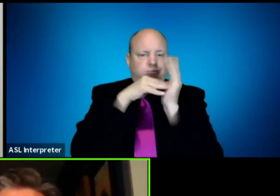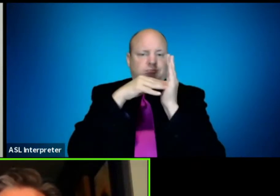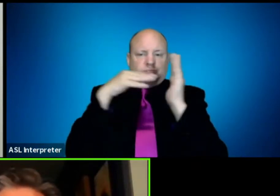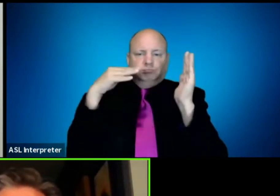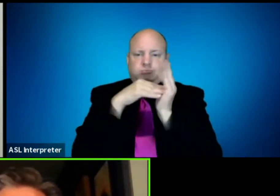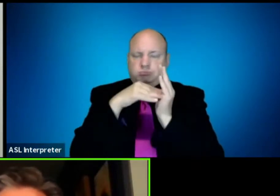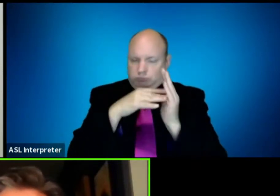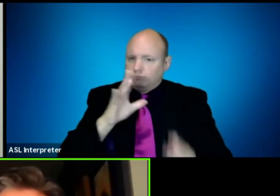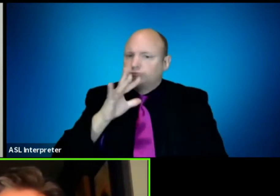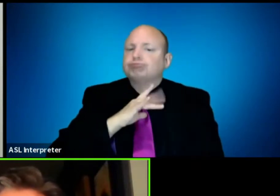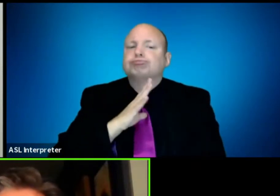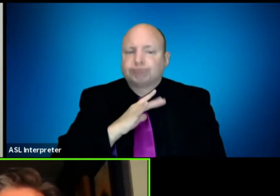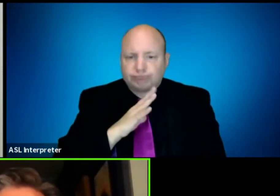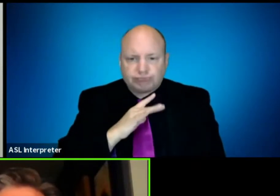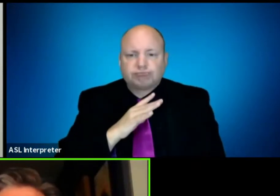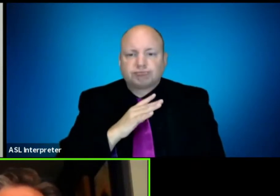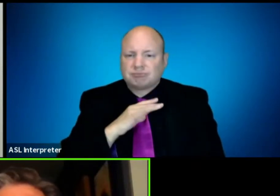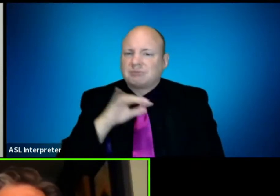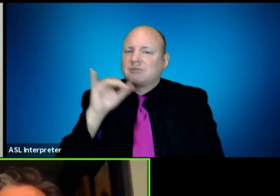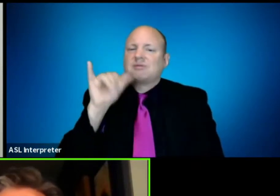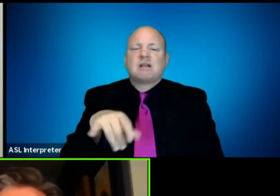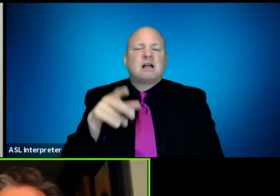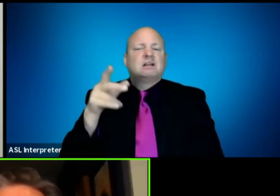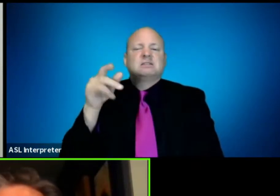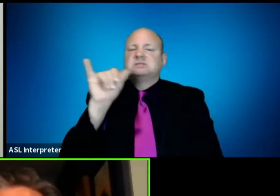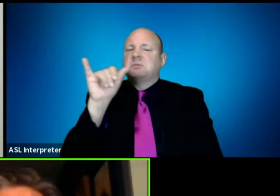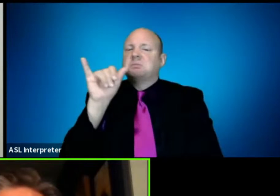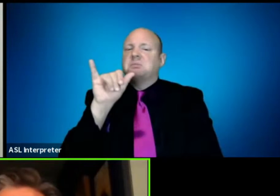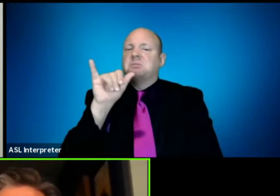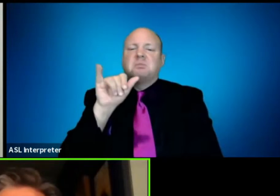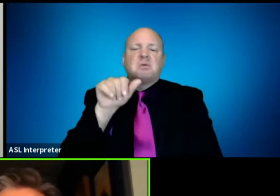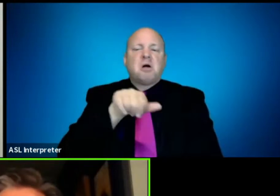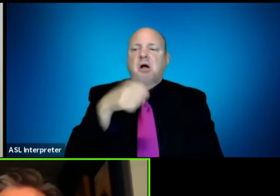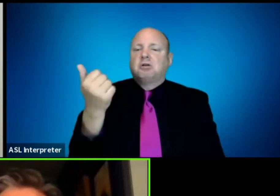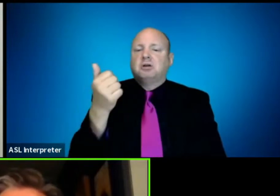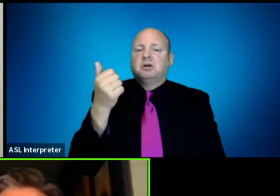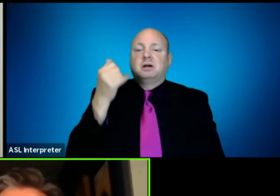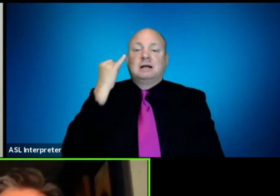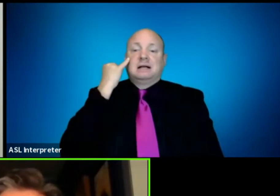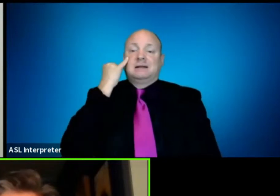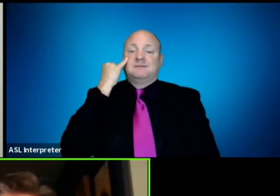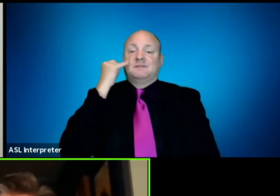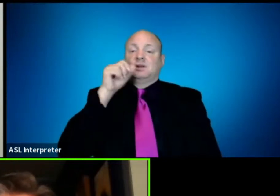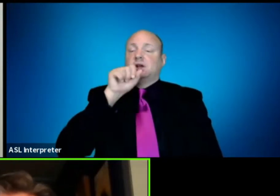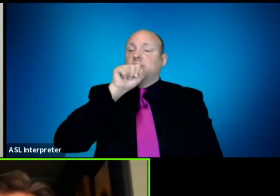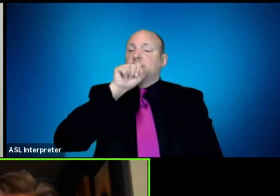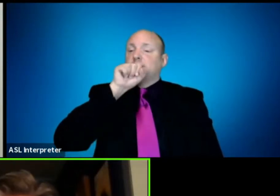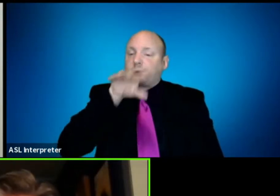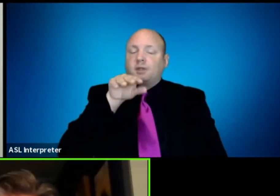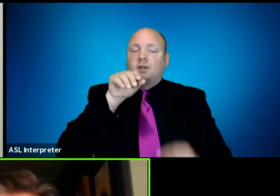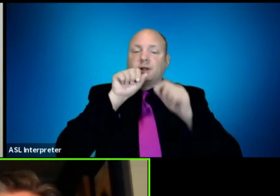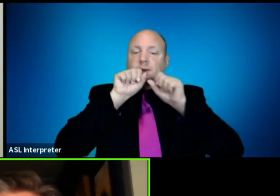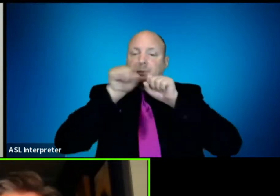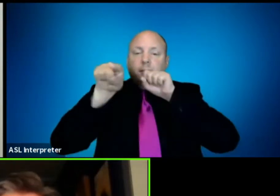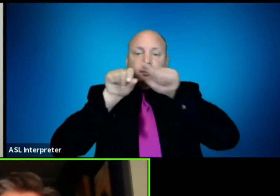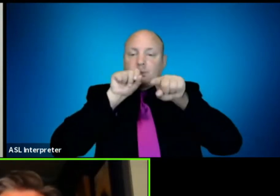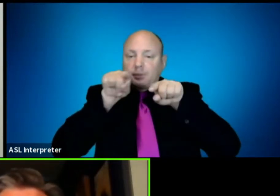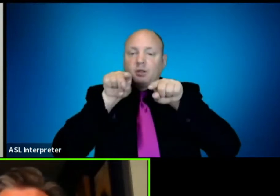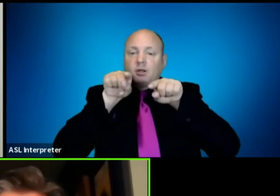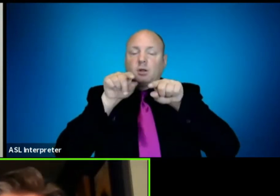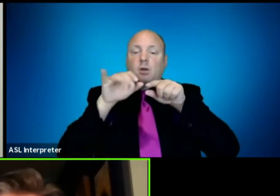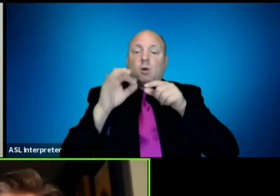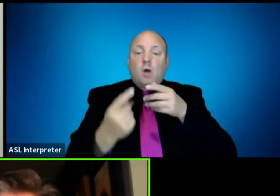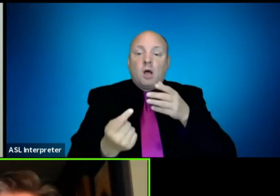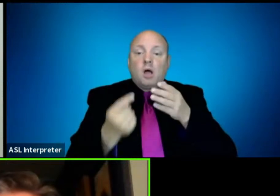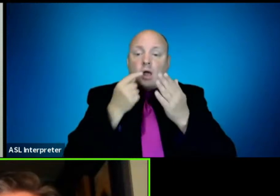And the same holds true in reverse. If there are droplets out in the air as you breathe in, that mask protects you. It's not